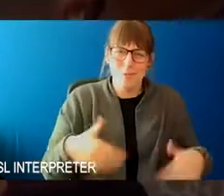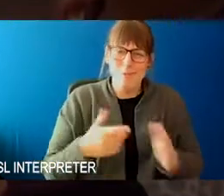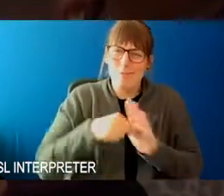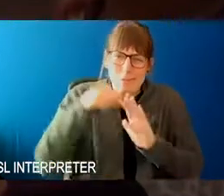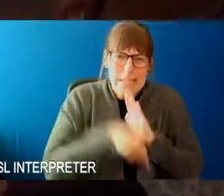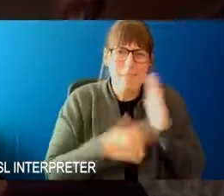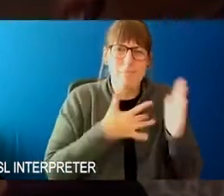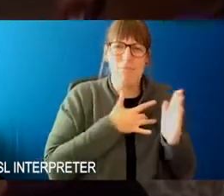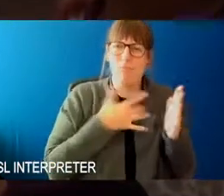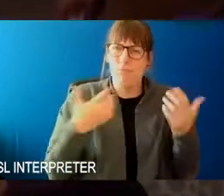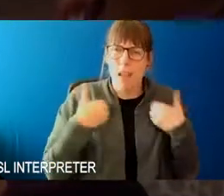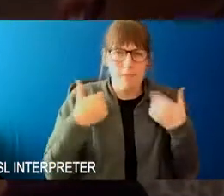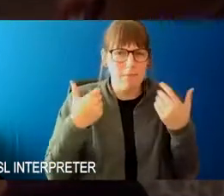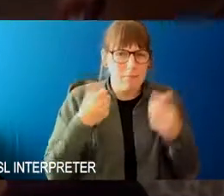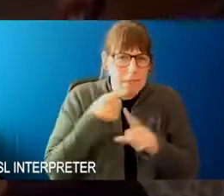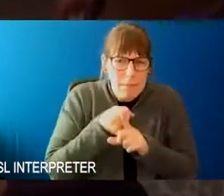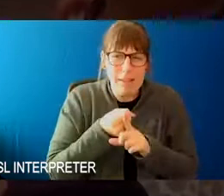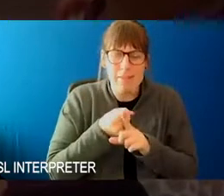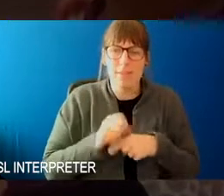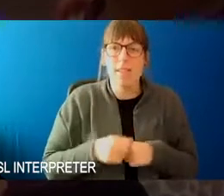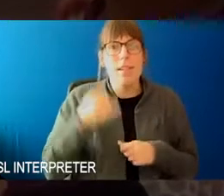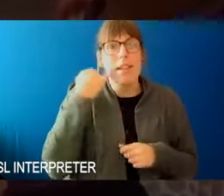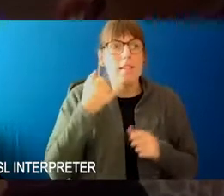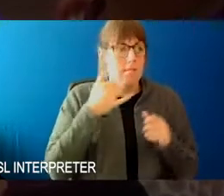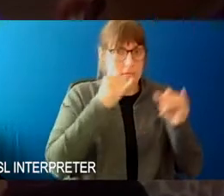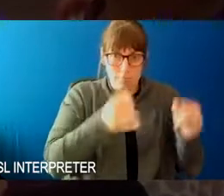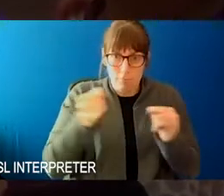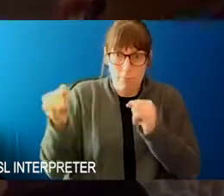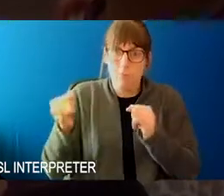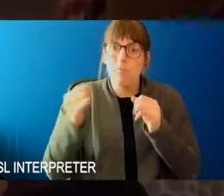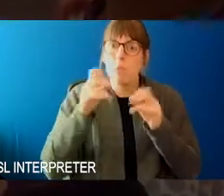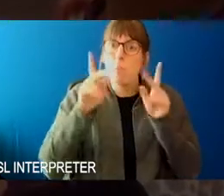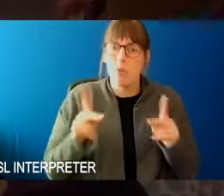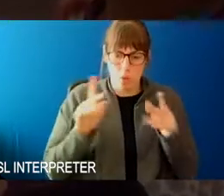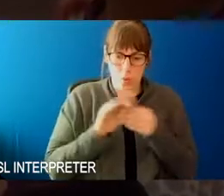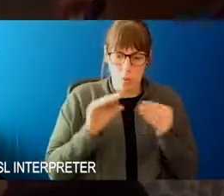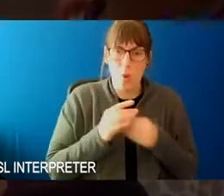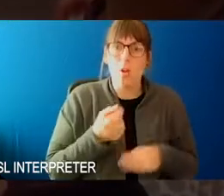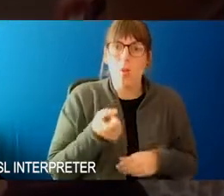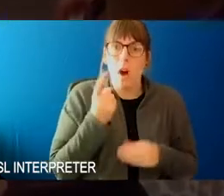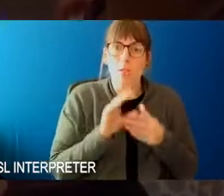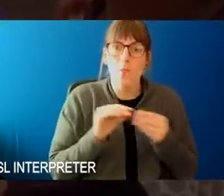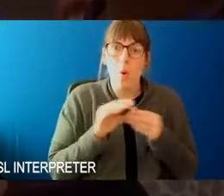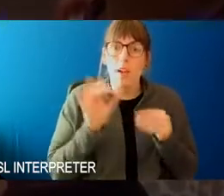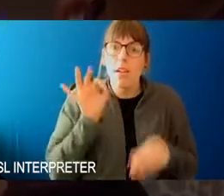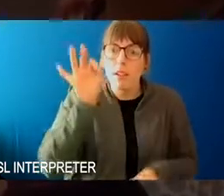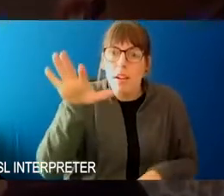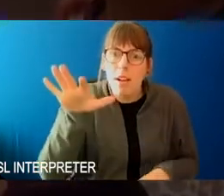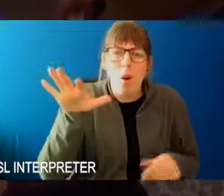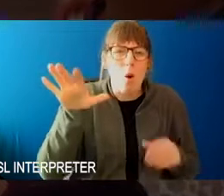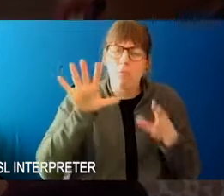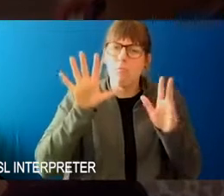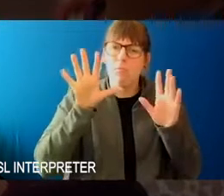the deep richness of the stories that you have to share. Every individual, if they just told one story in the movement and